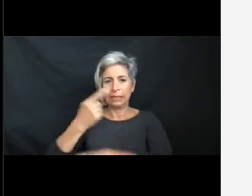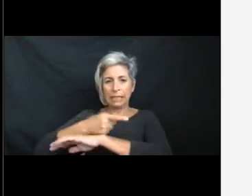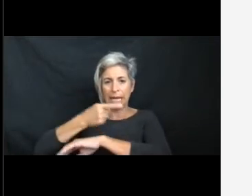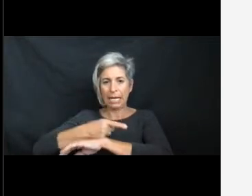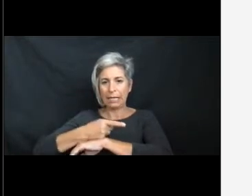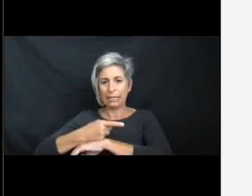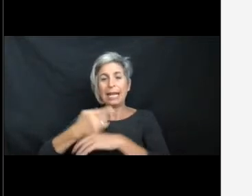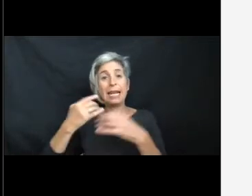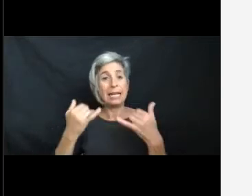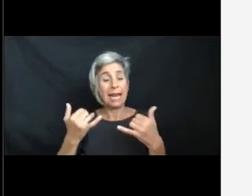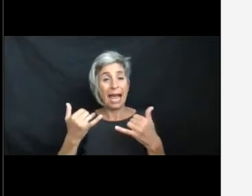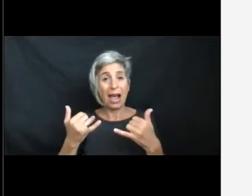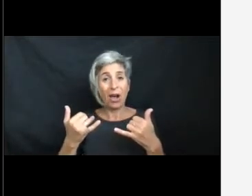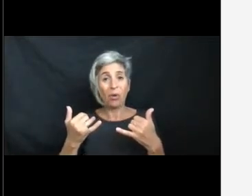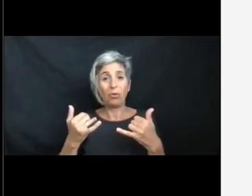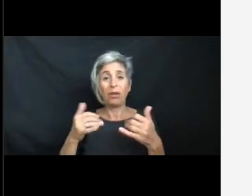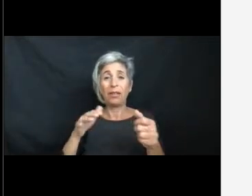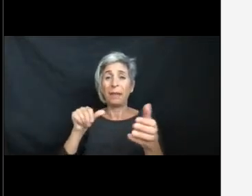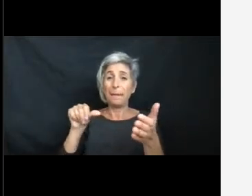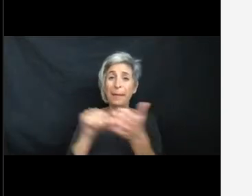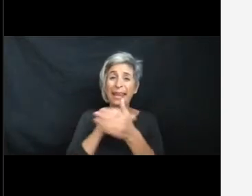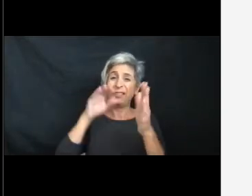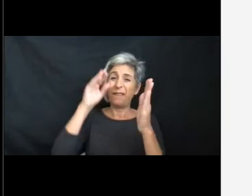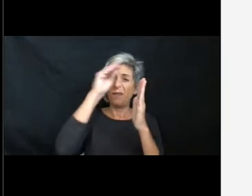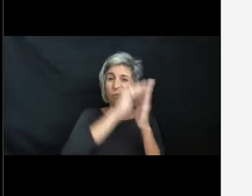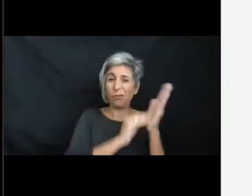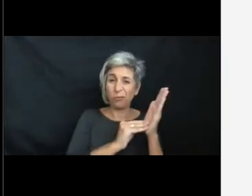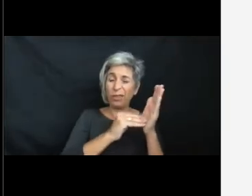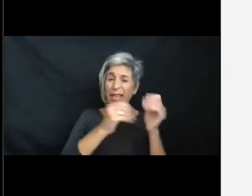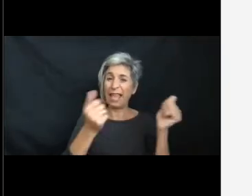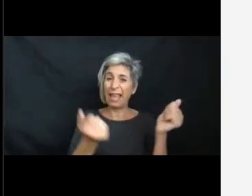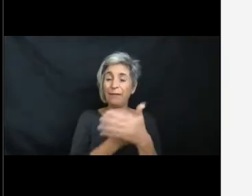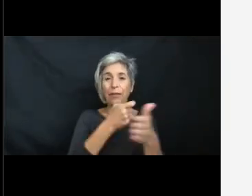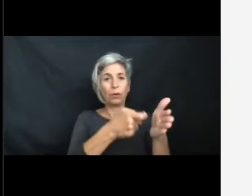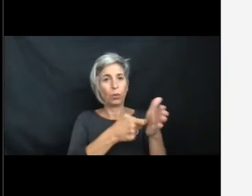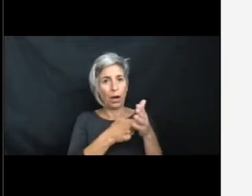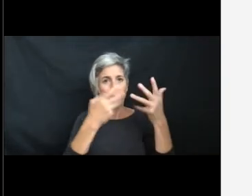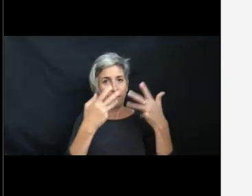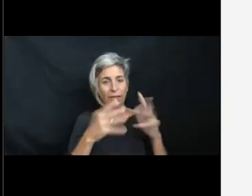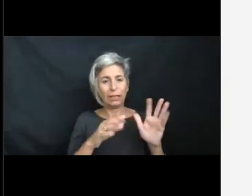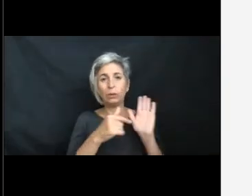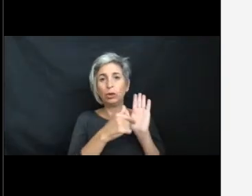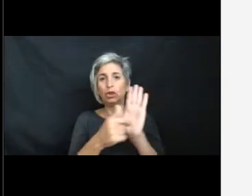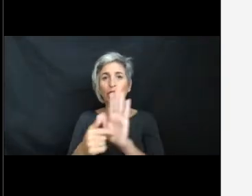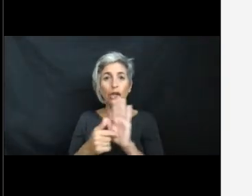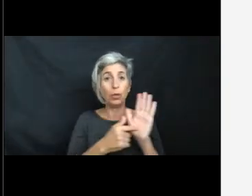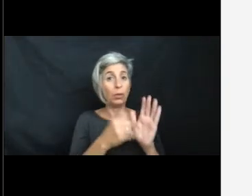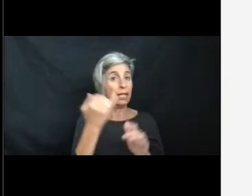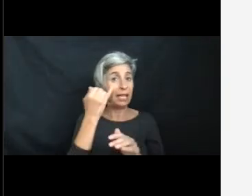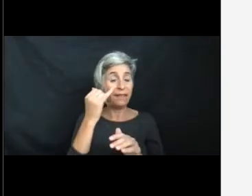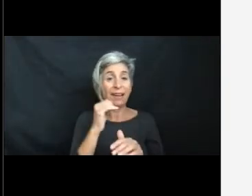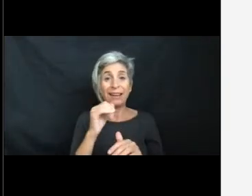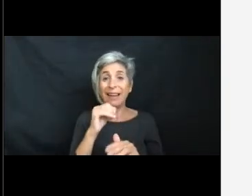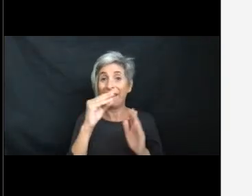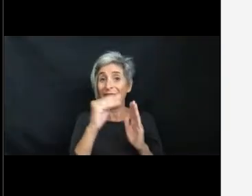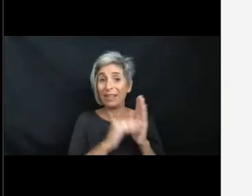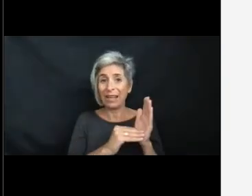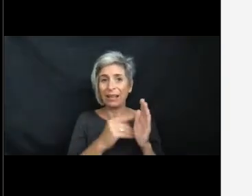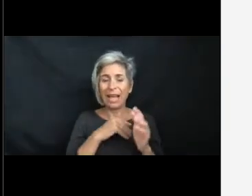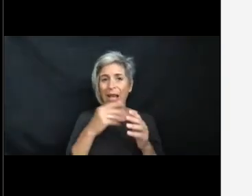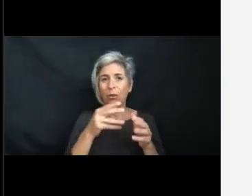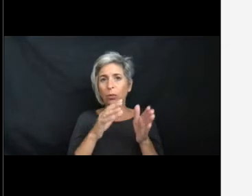Okay, so now I've gone through the entire page and I've filled out everything that's required. I can show you if I didn't fill something out, let me remove the